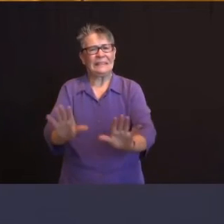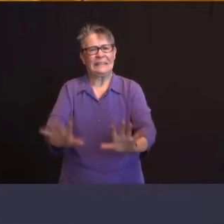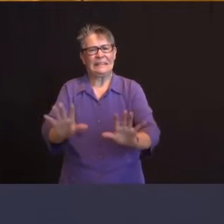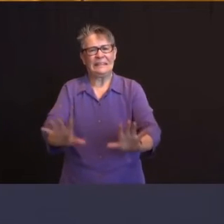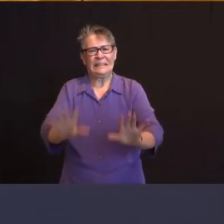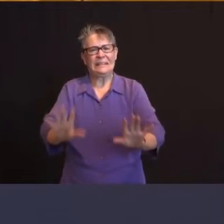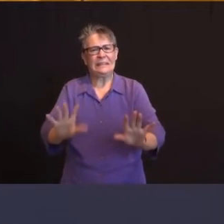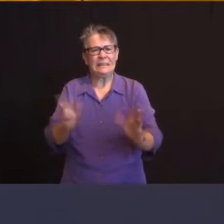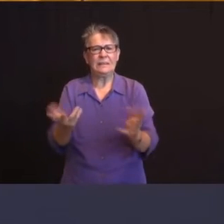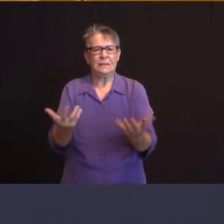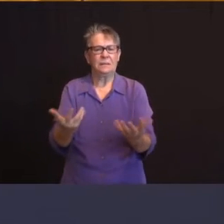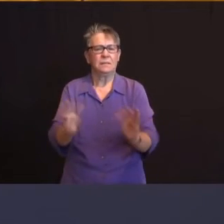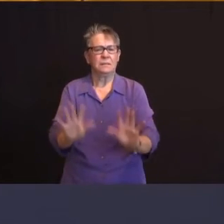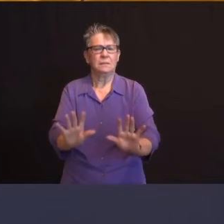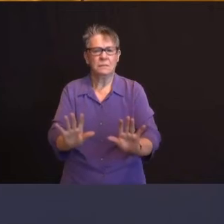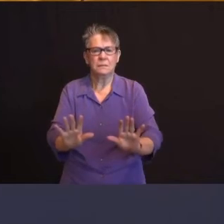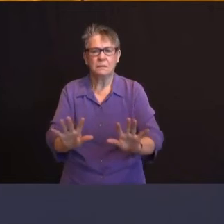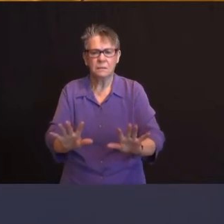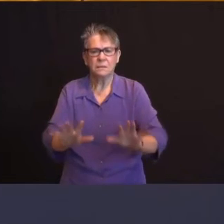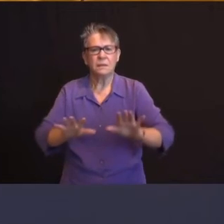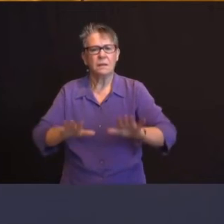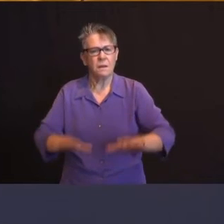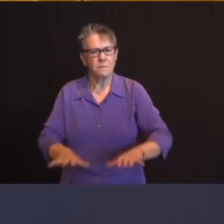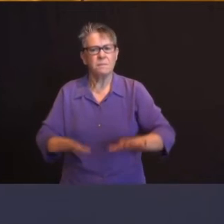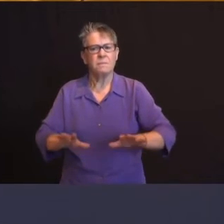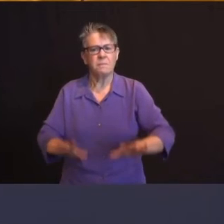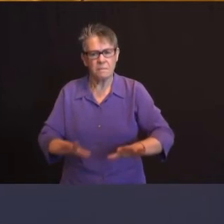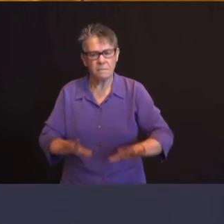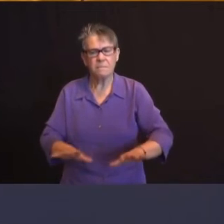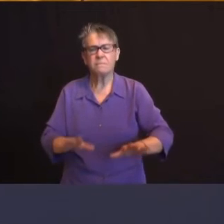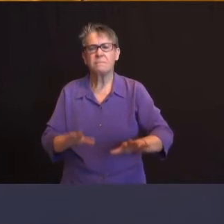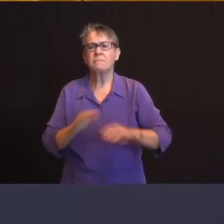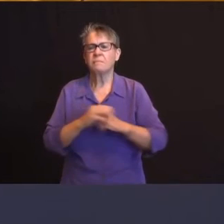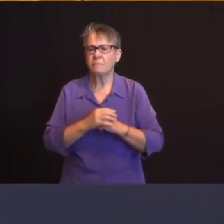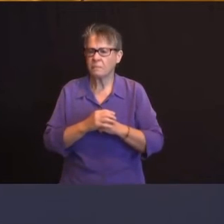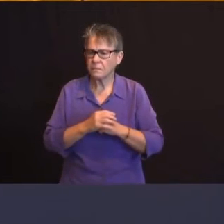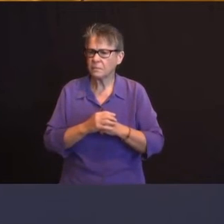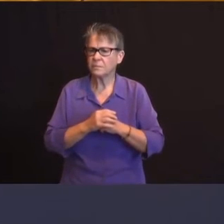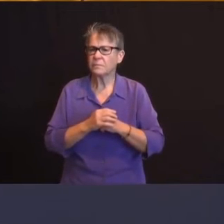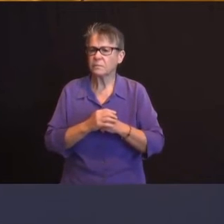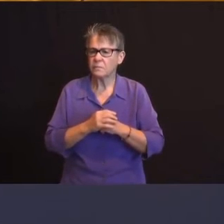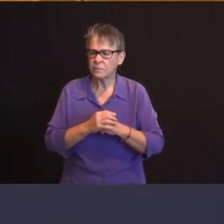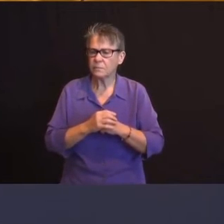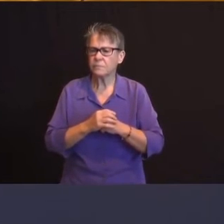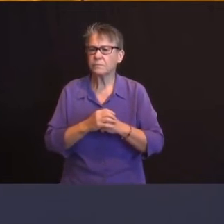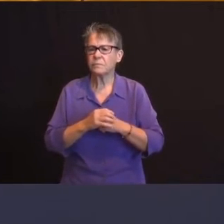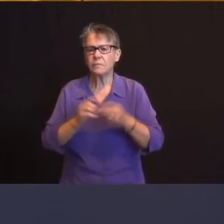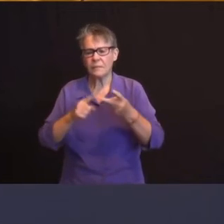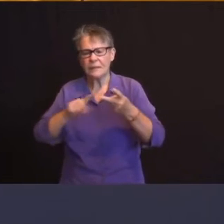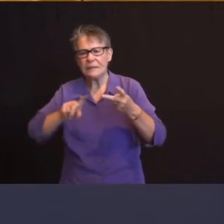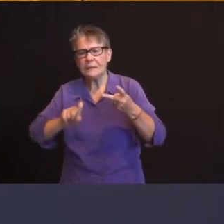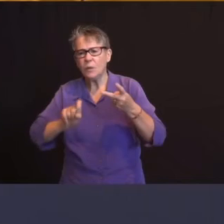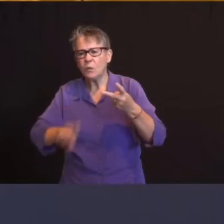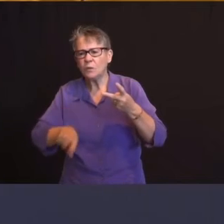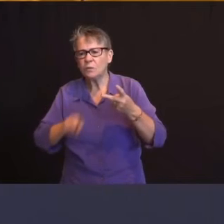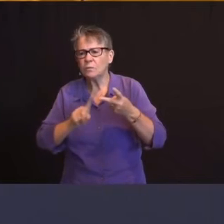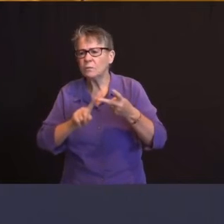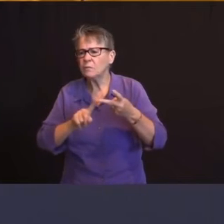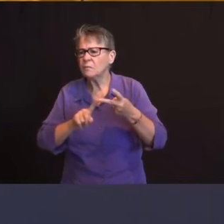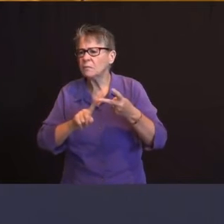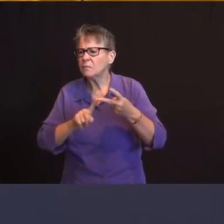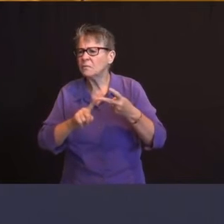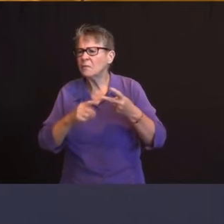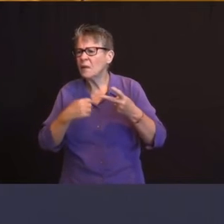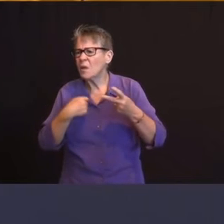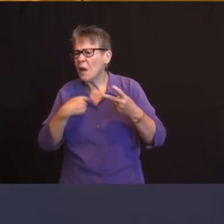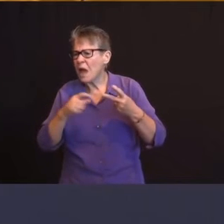is our preference. And lastly, this will get to your second question on federal stimulus. How bad is it? Boy,